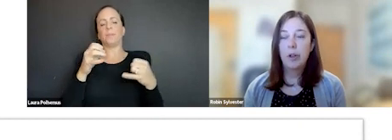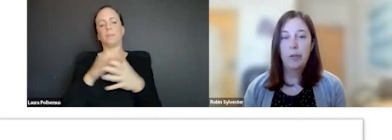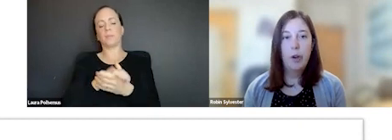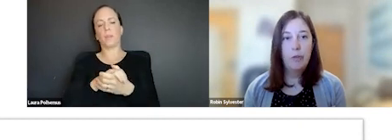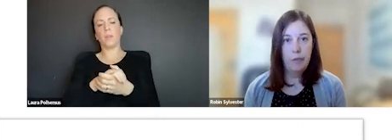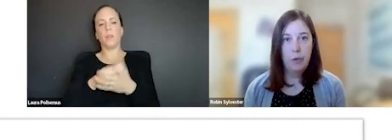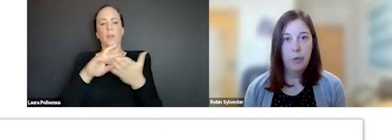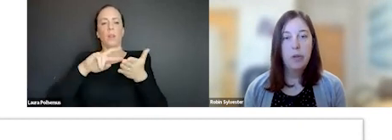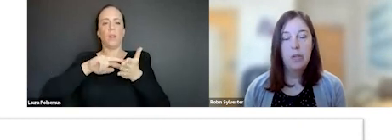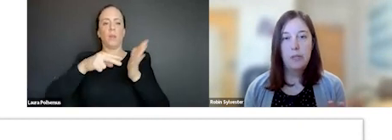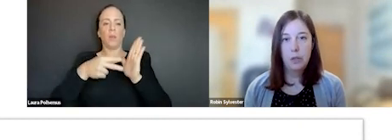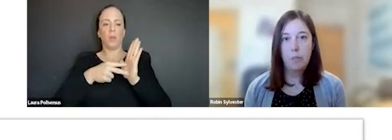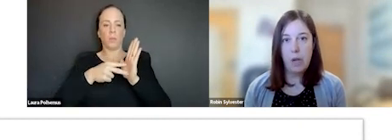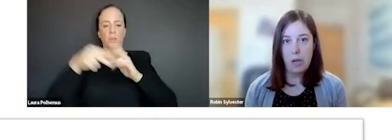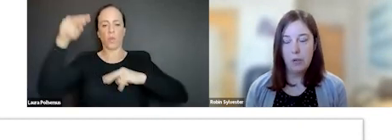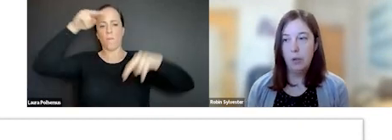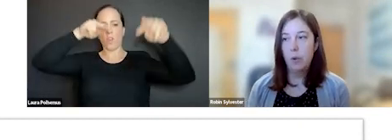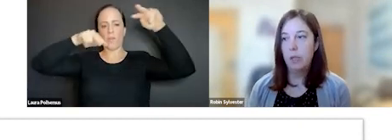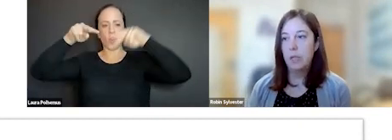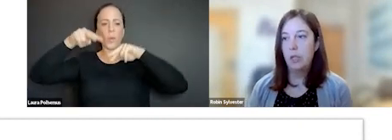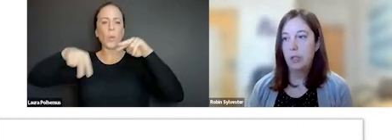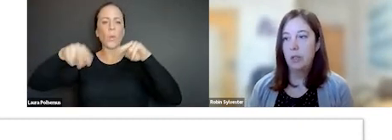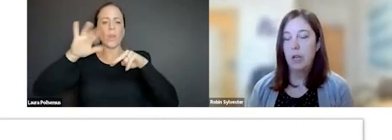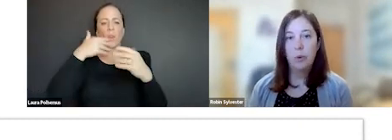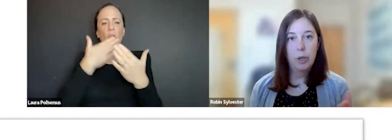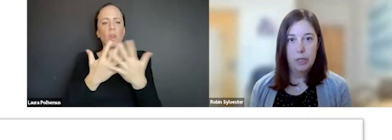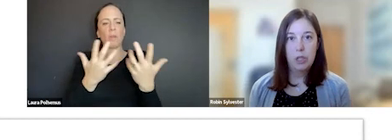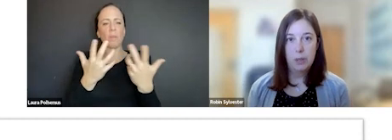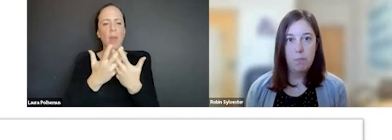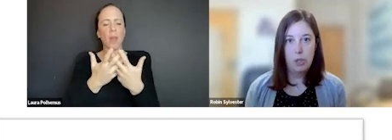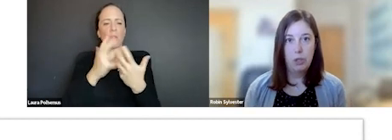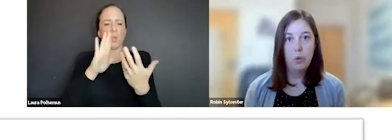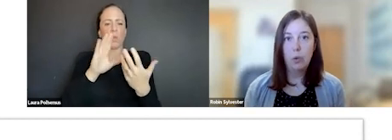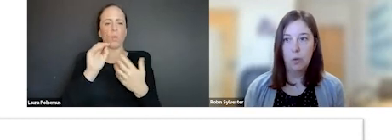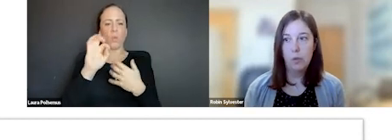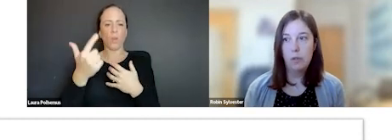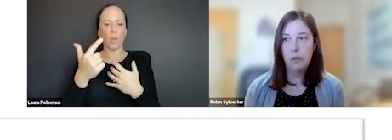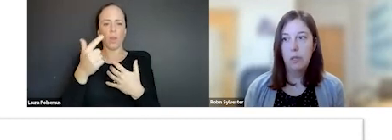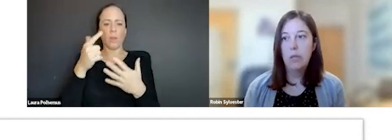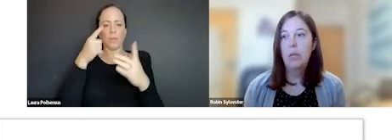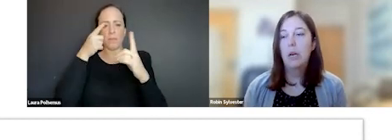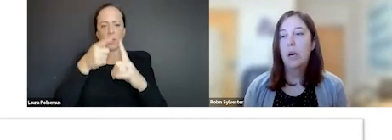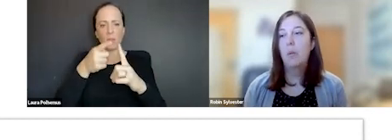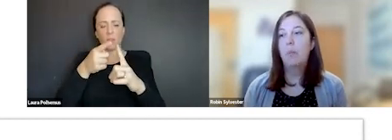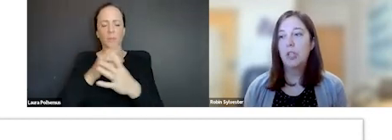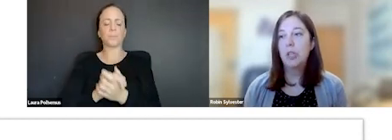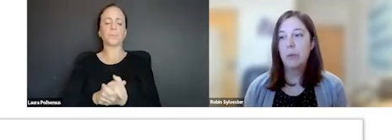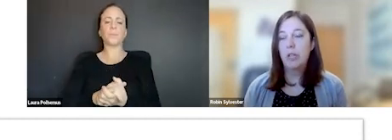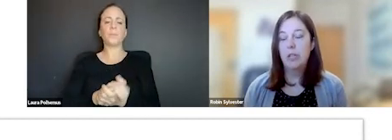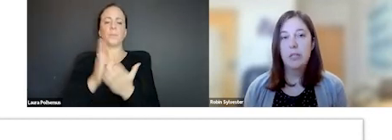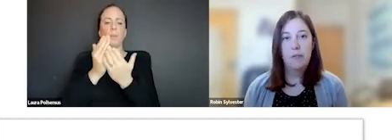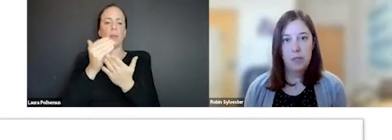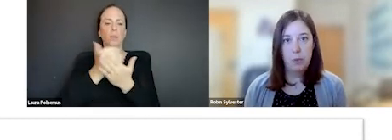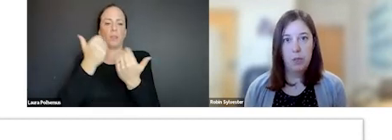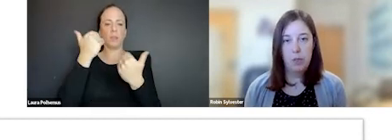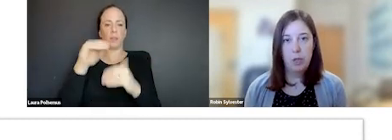and overview. Is this a good match for your organization and your organization's mission or goals? Budget limit,